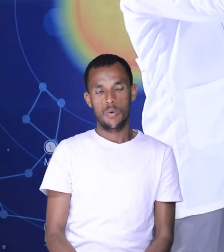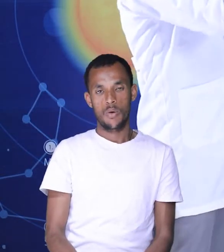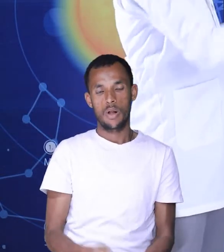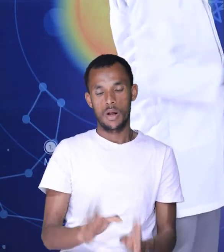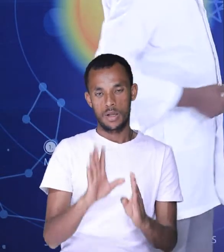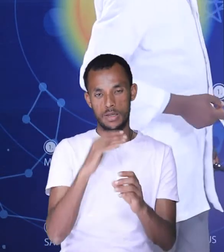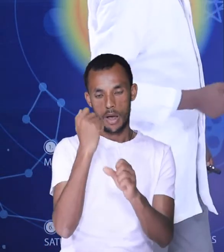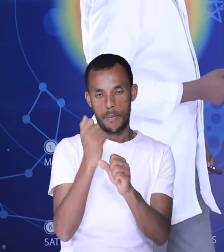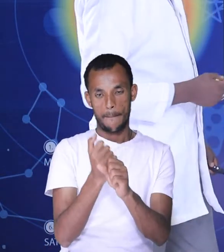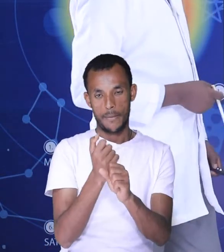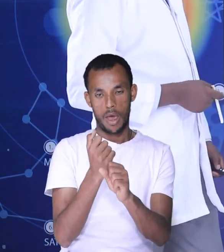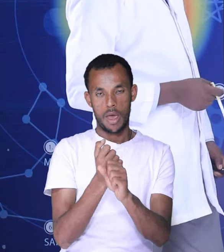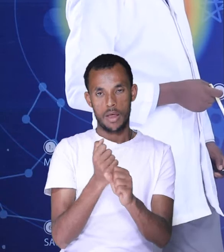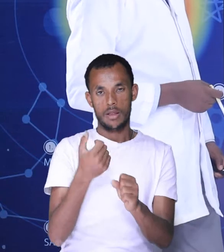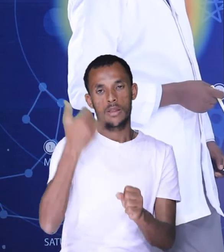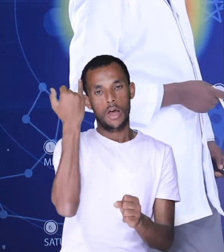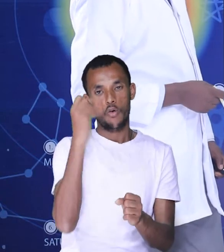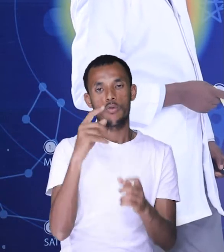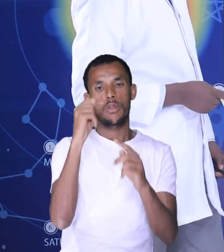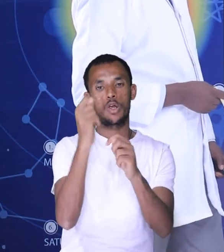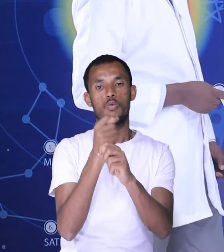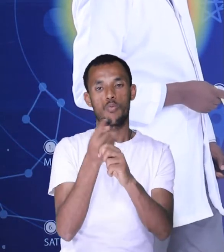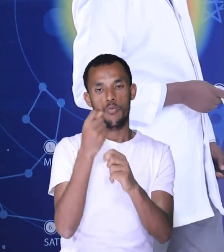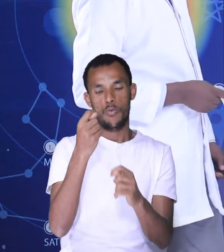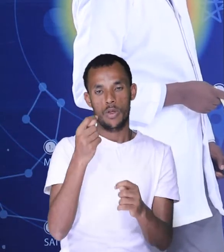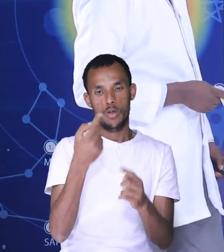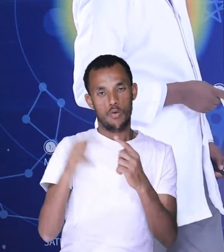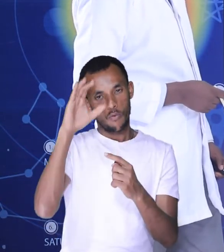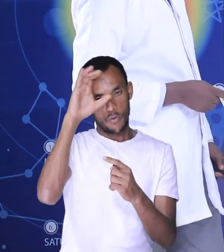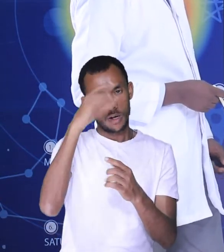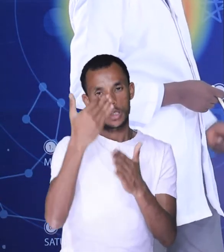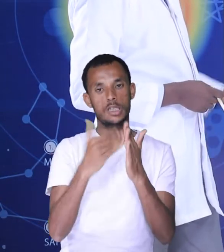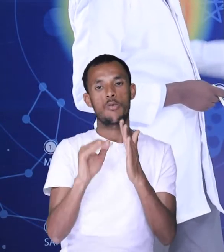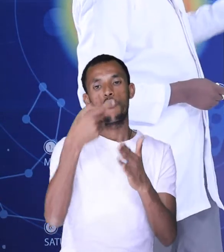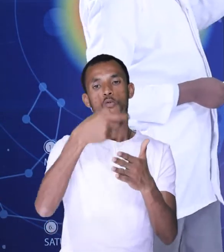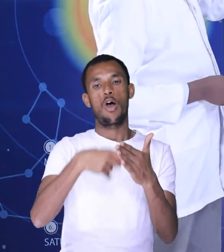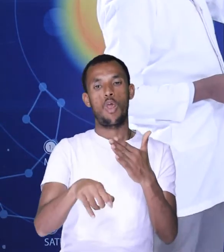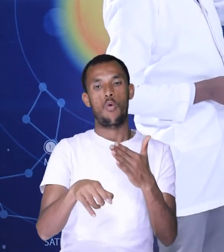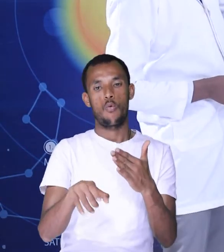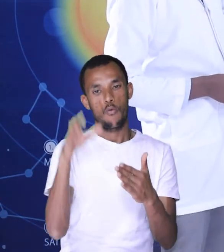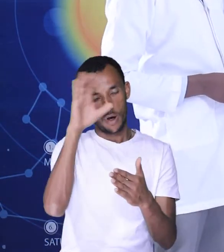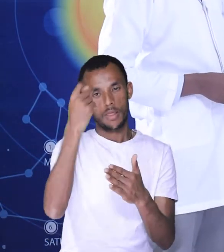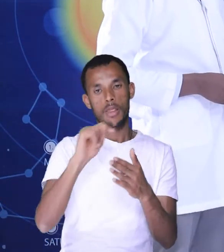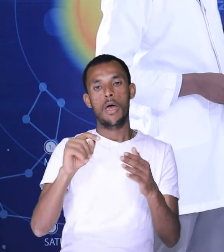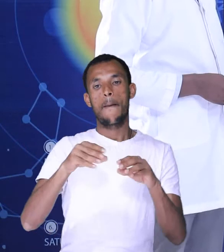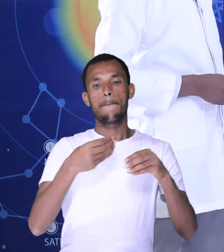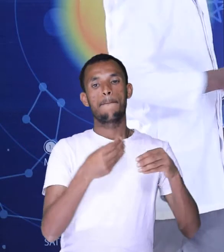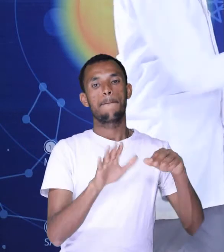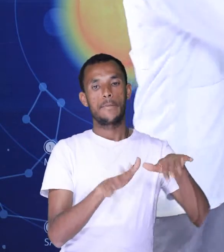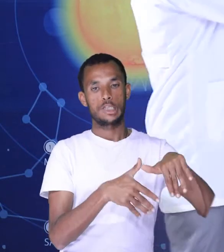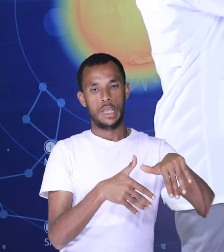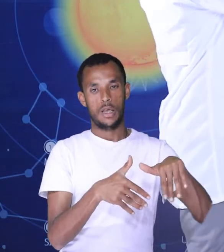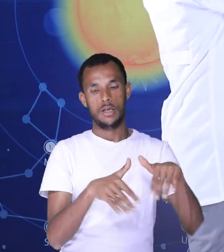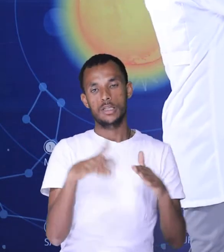So let's apply the idea of trigonometry to find some values. Find the missing sides of this